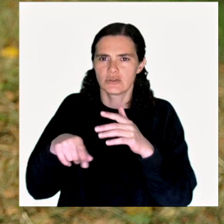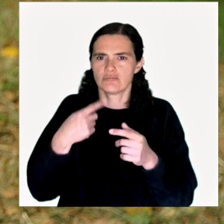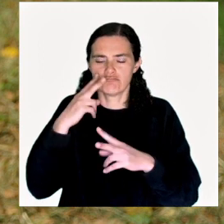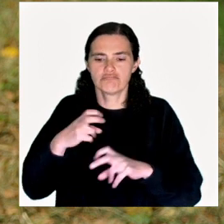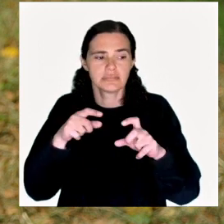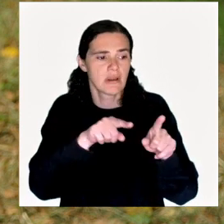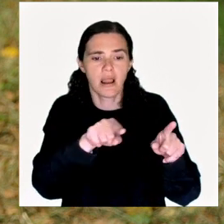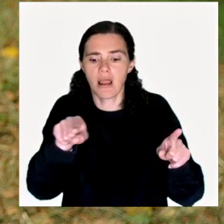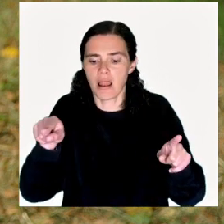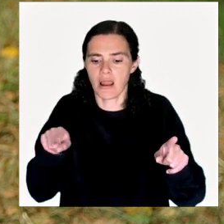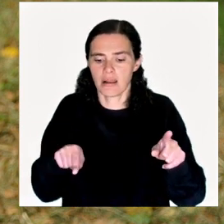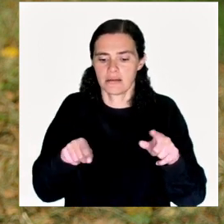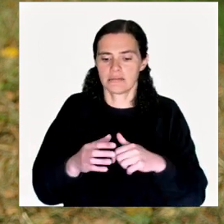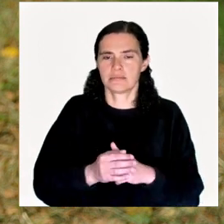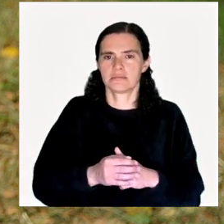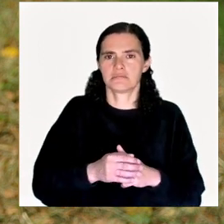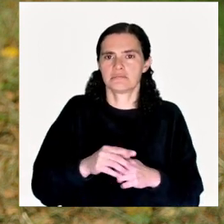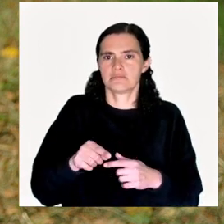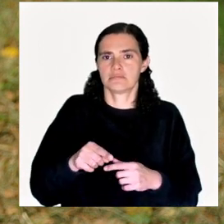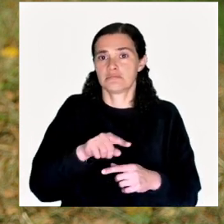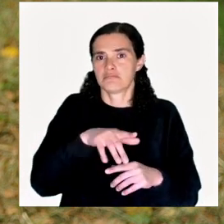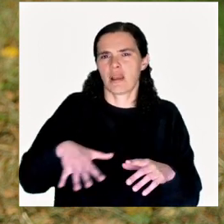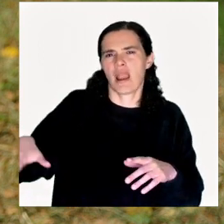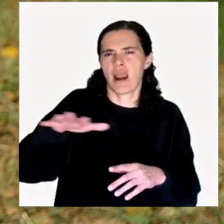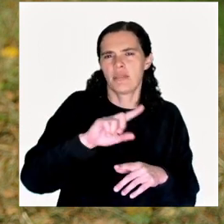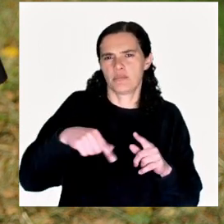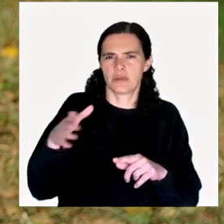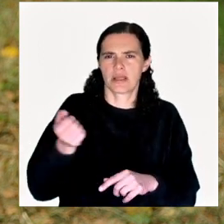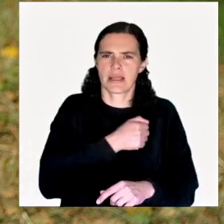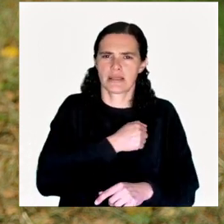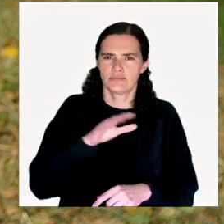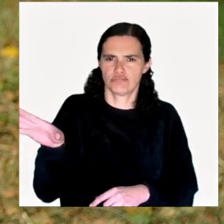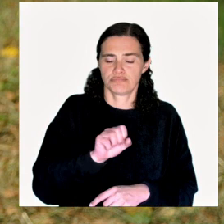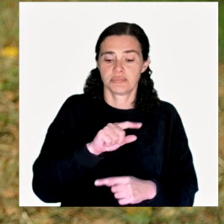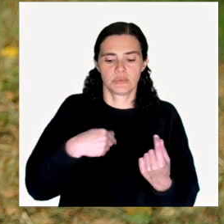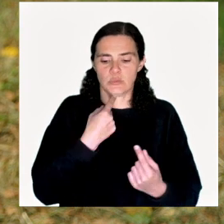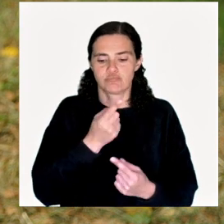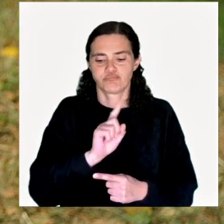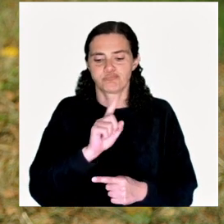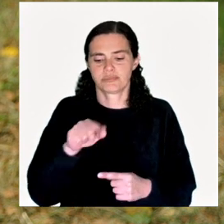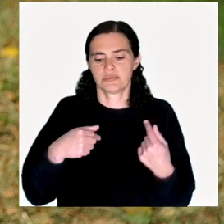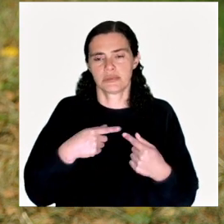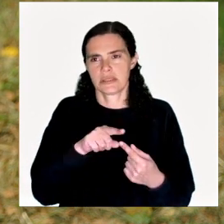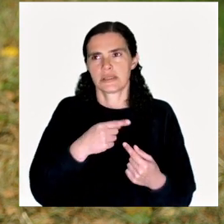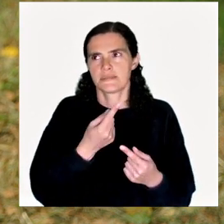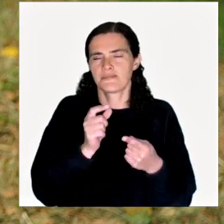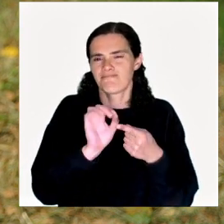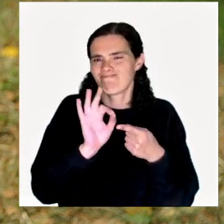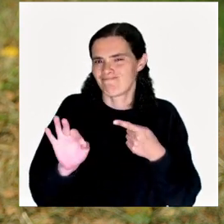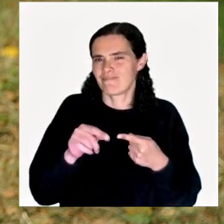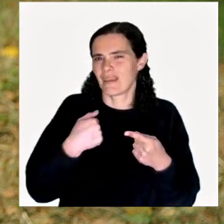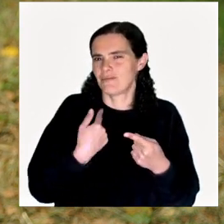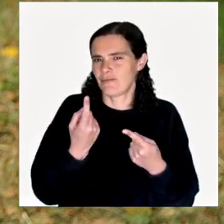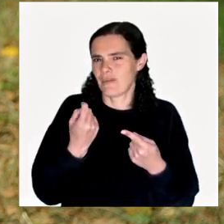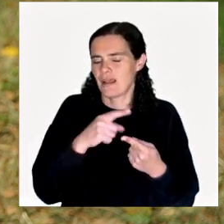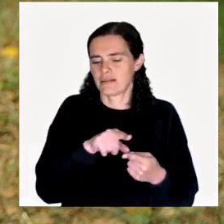find around his living areas. Actually, I didn't mention also this